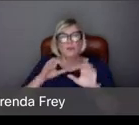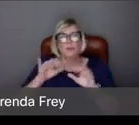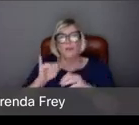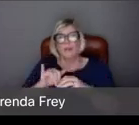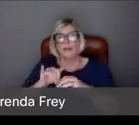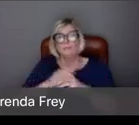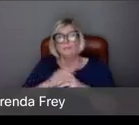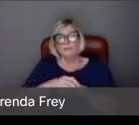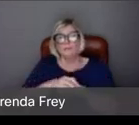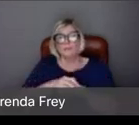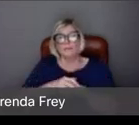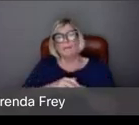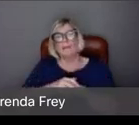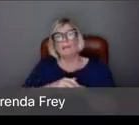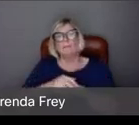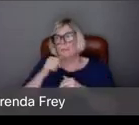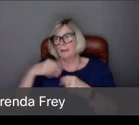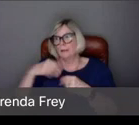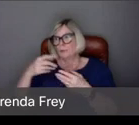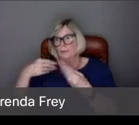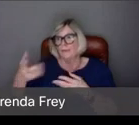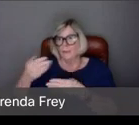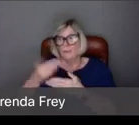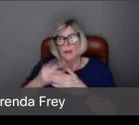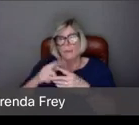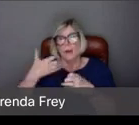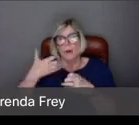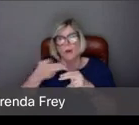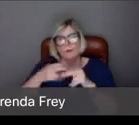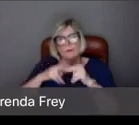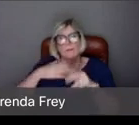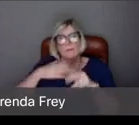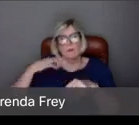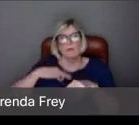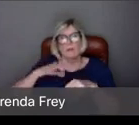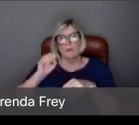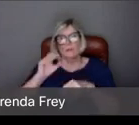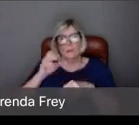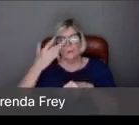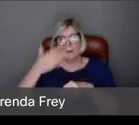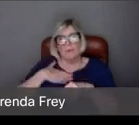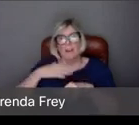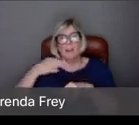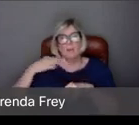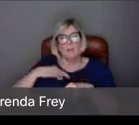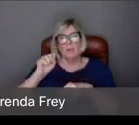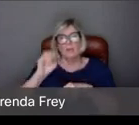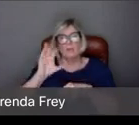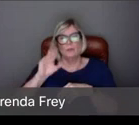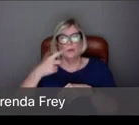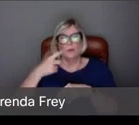to, just not just to give them money, but to build my credit score, because it's making my credit score look bad.